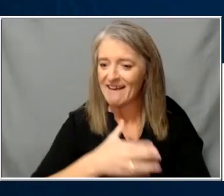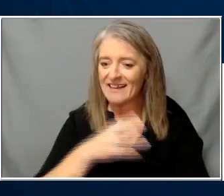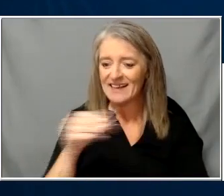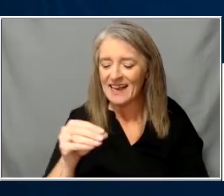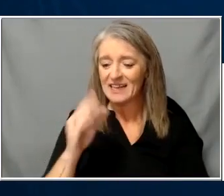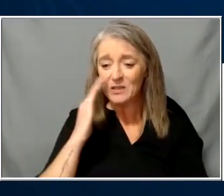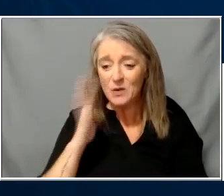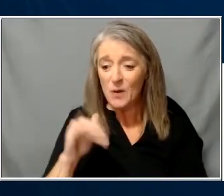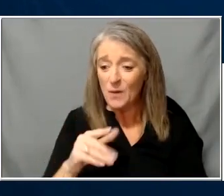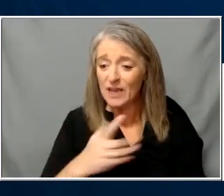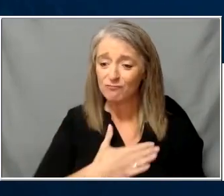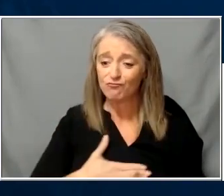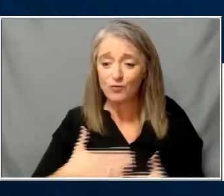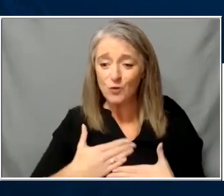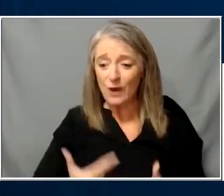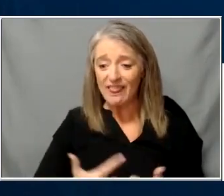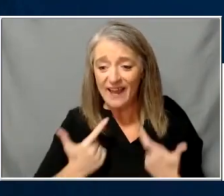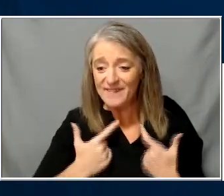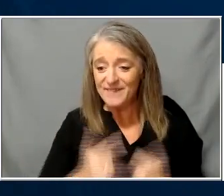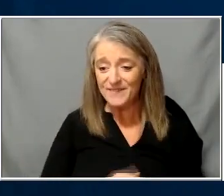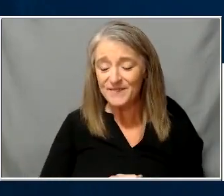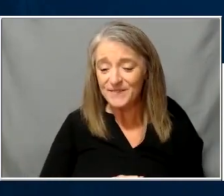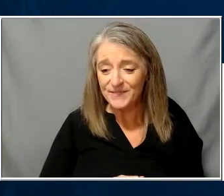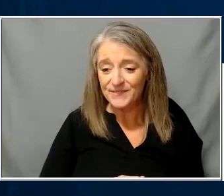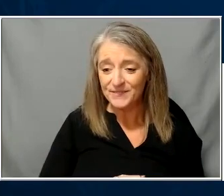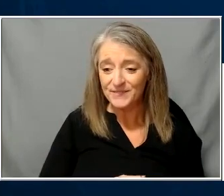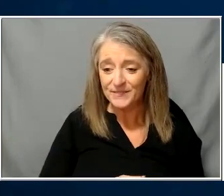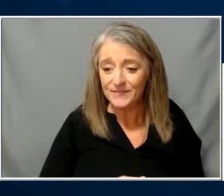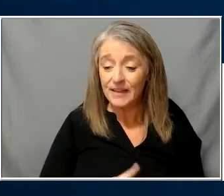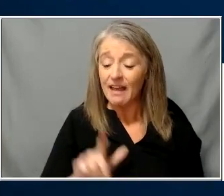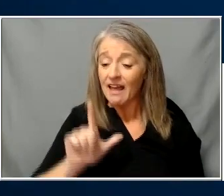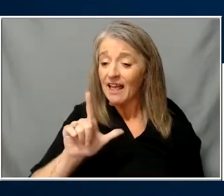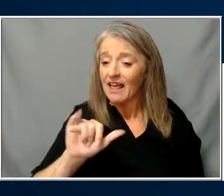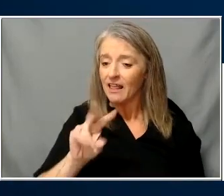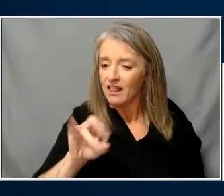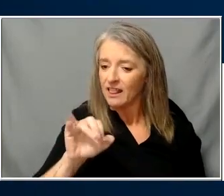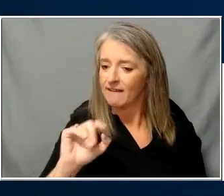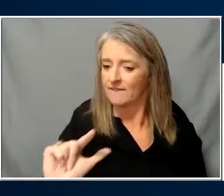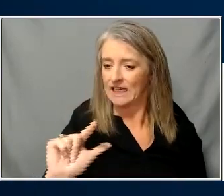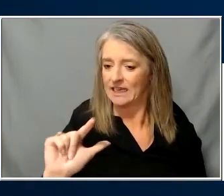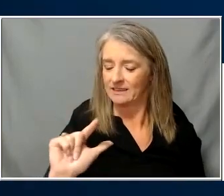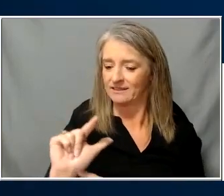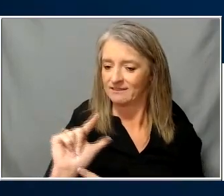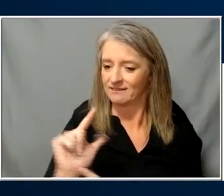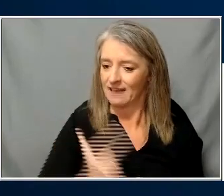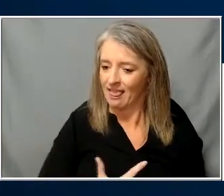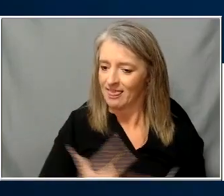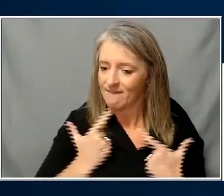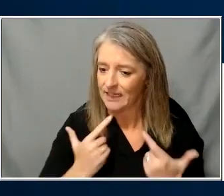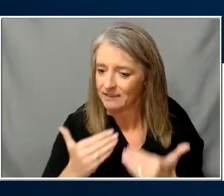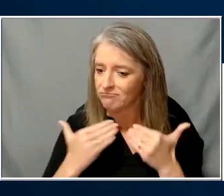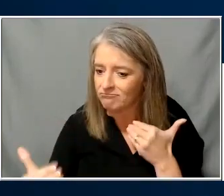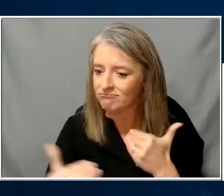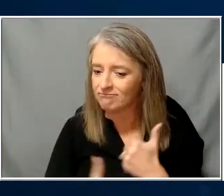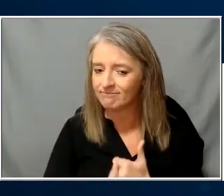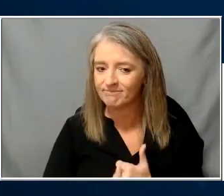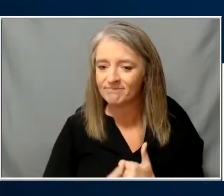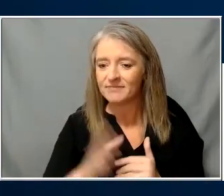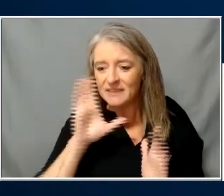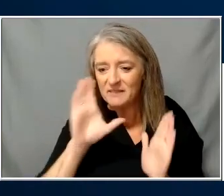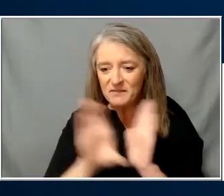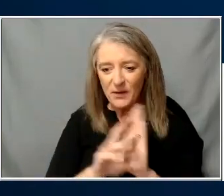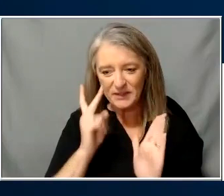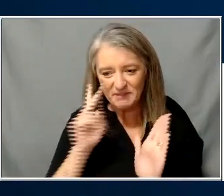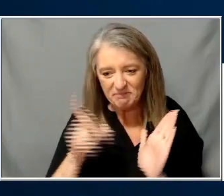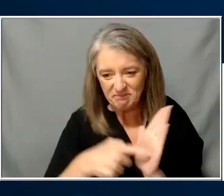and just enjoy life. Yeah, living like the rest of us do. Living. And you're doing it well. From those photos, you are.